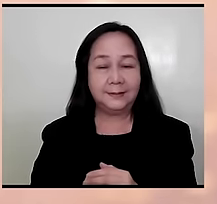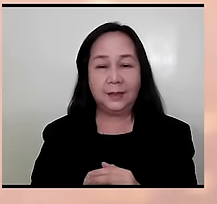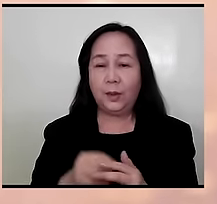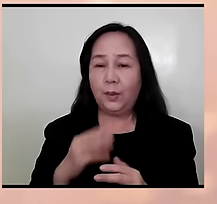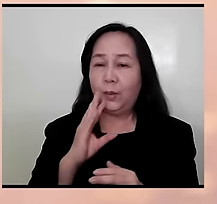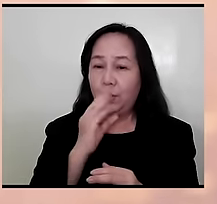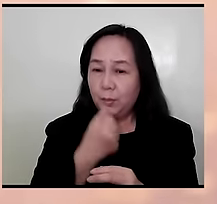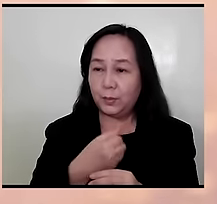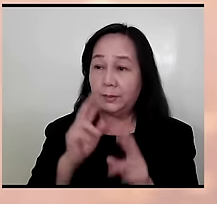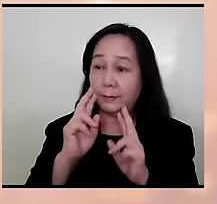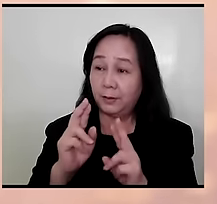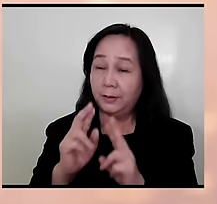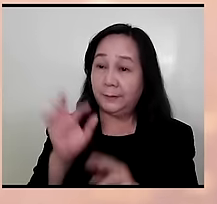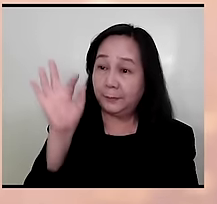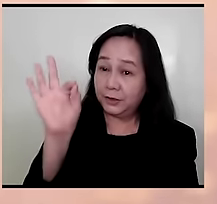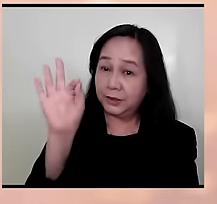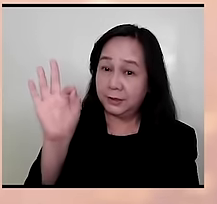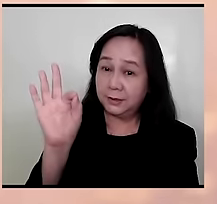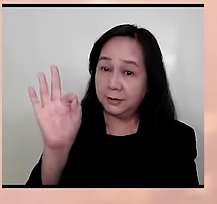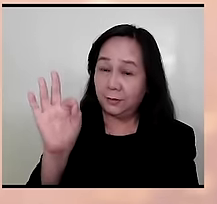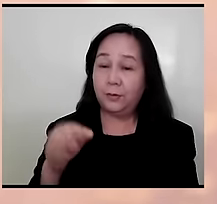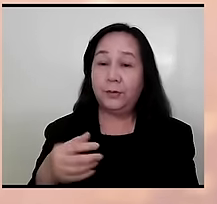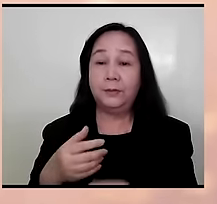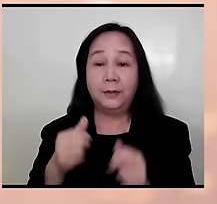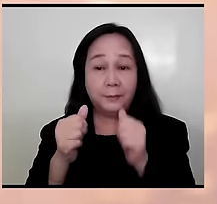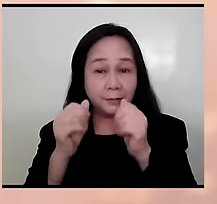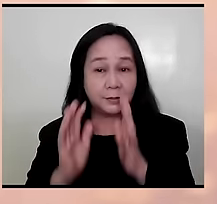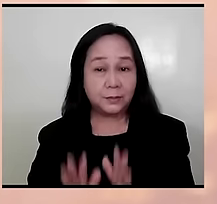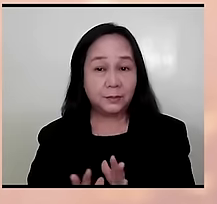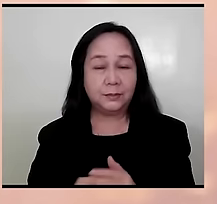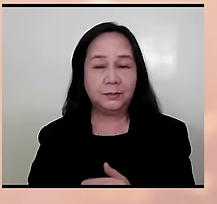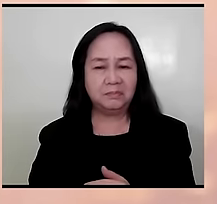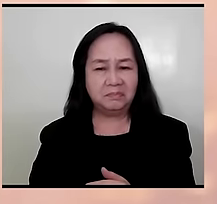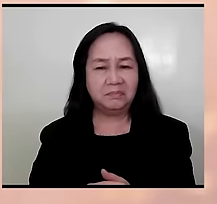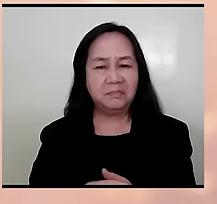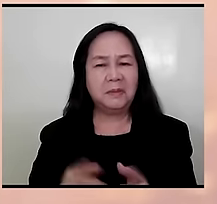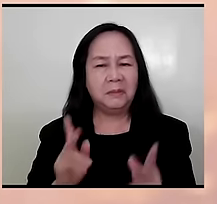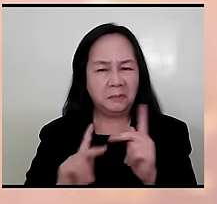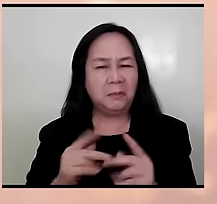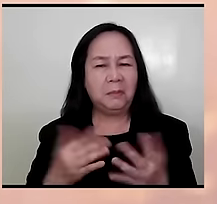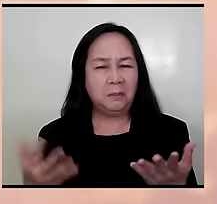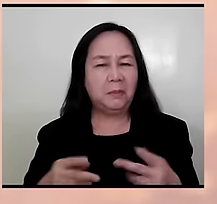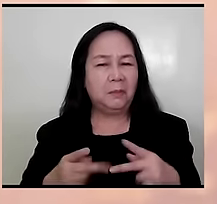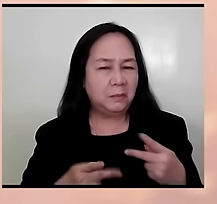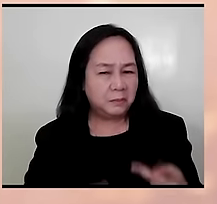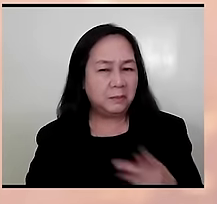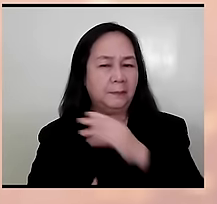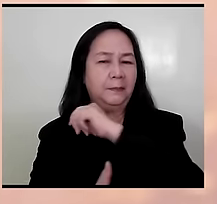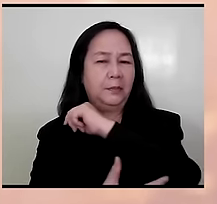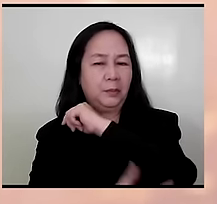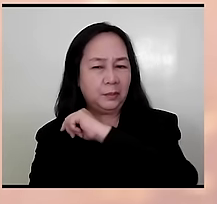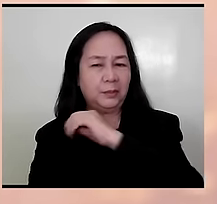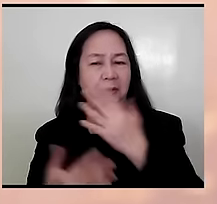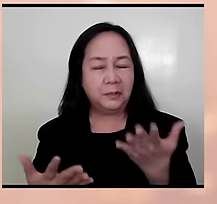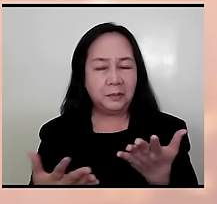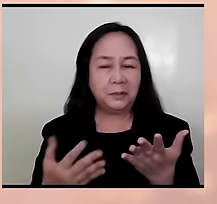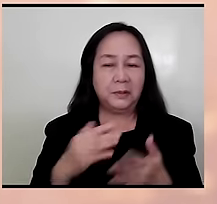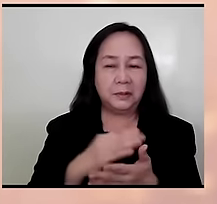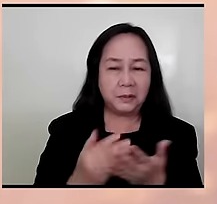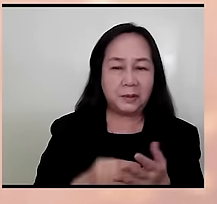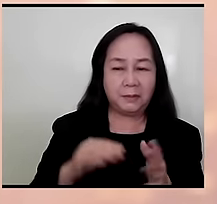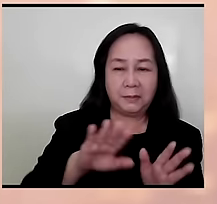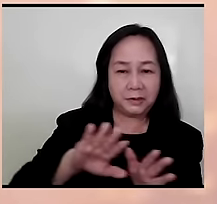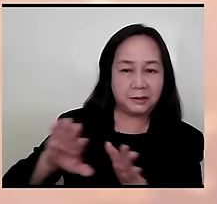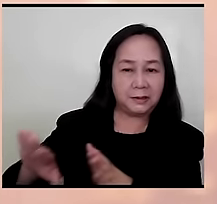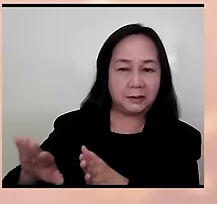of the apostles, they were wounded, they were poor, some of them were marginalized.